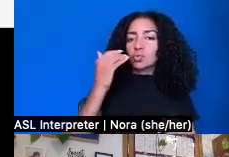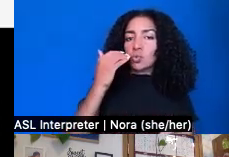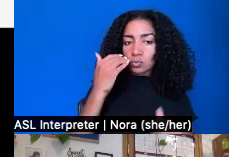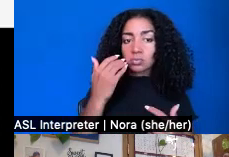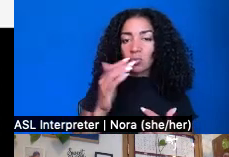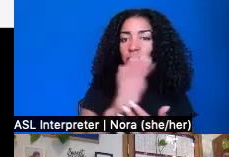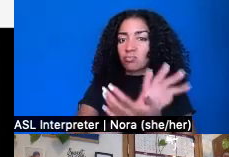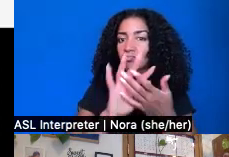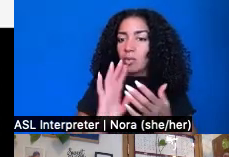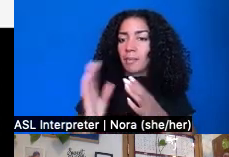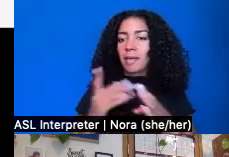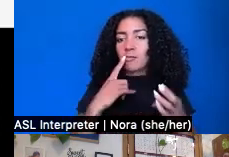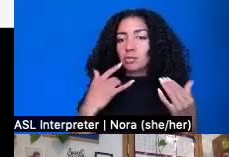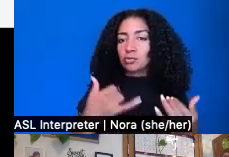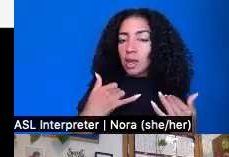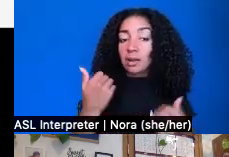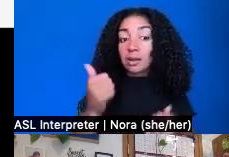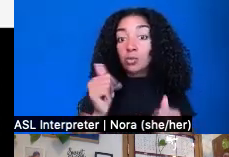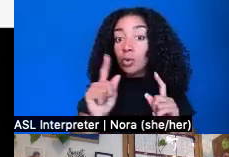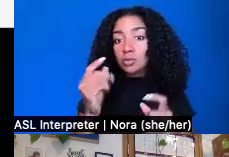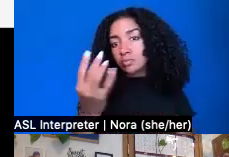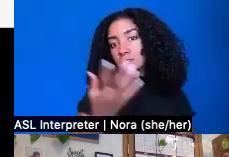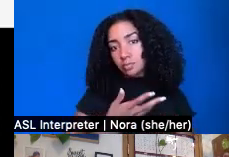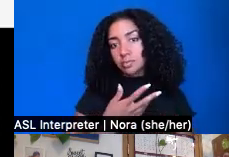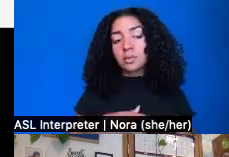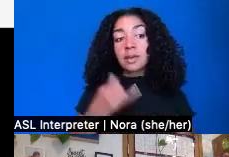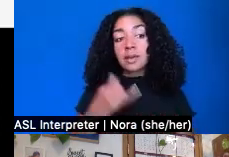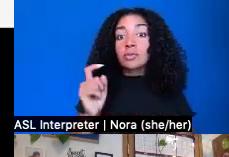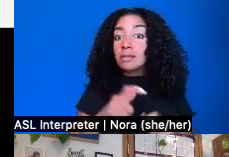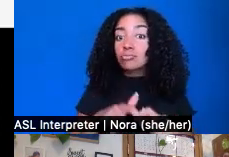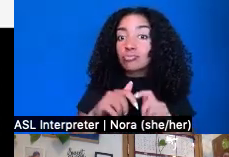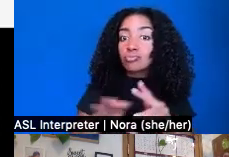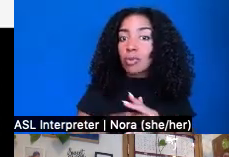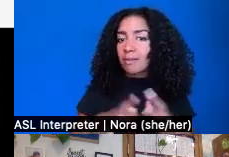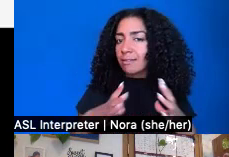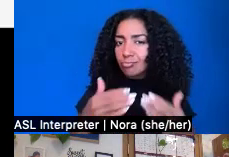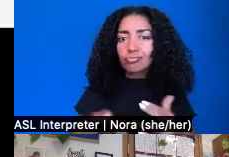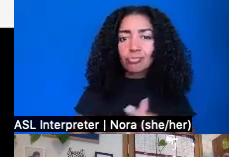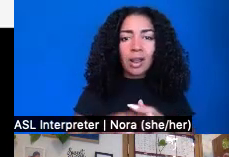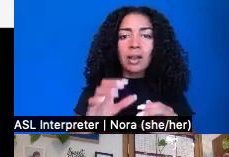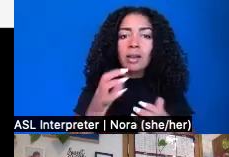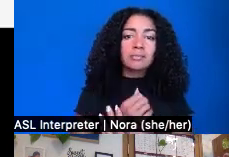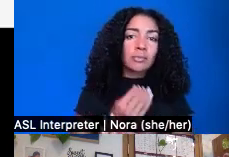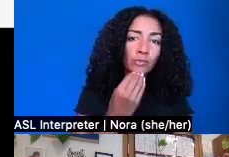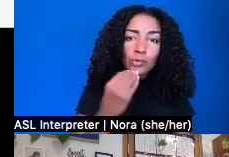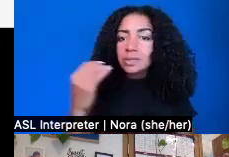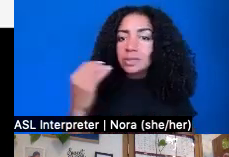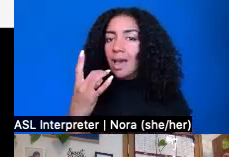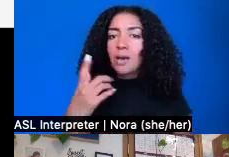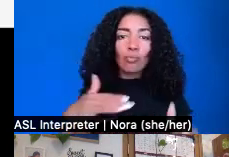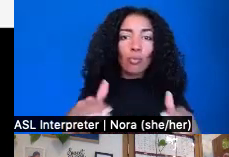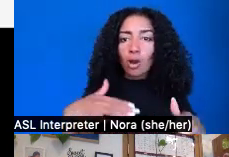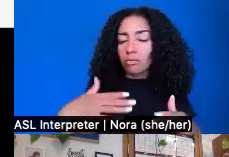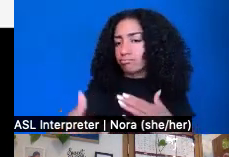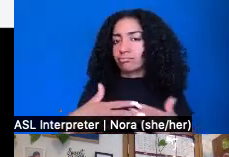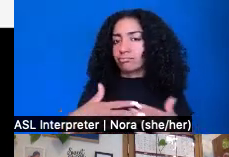Of course, if you need to take a break, take a break. You know, if you need to go get some food or snacks or take a walk, you do what you have to do to take care of yourselves